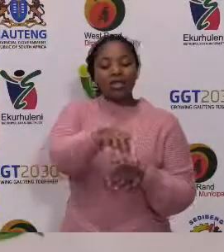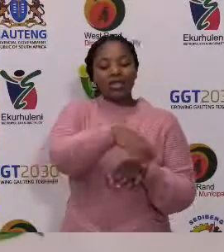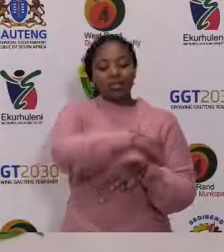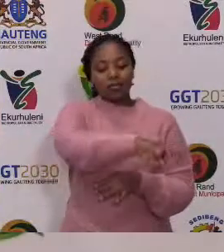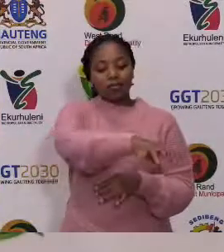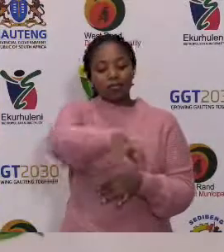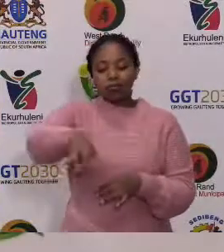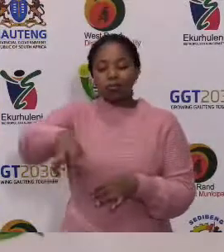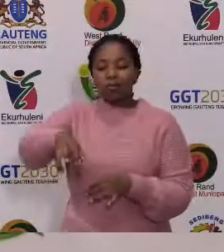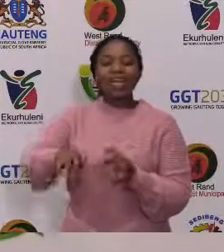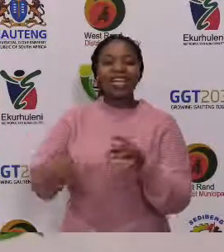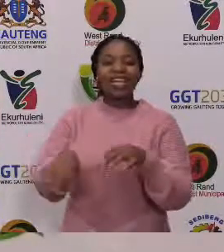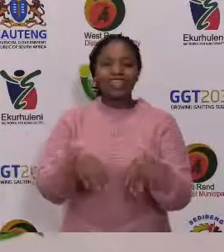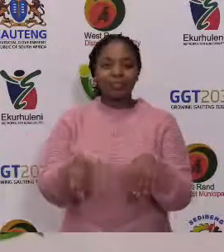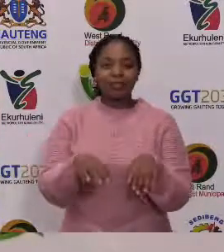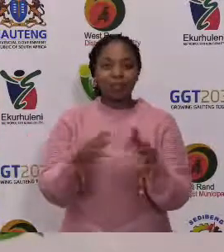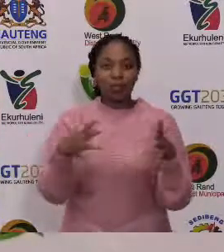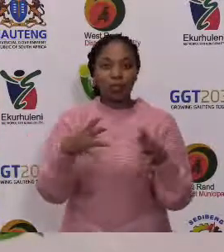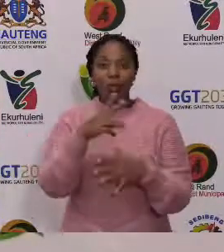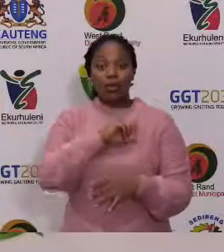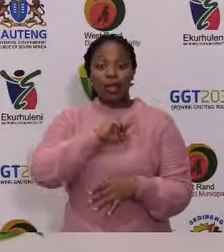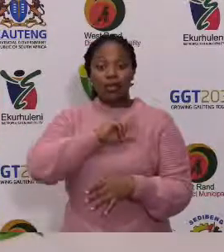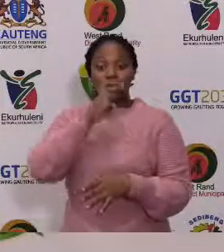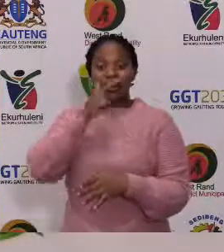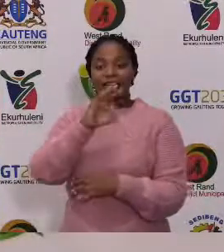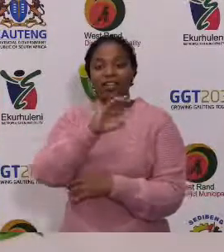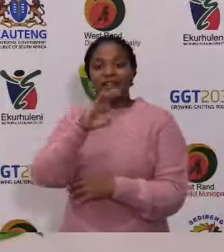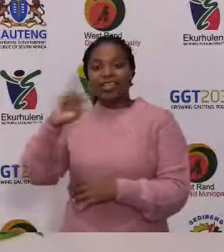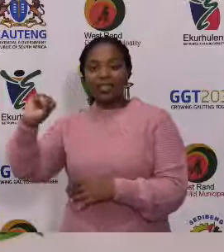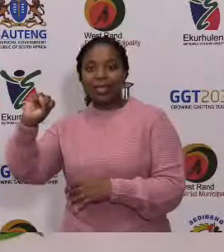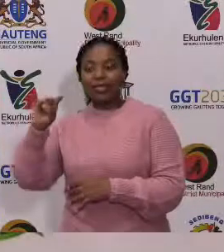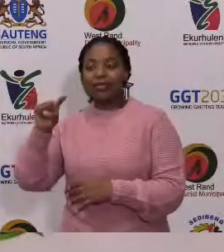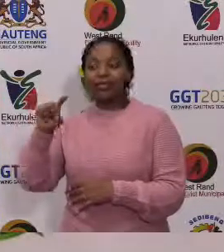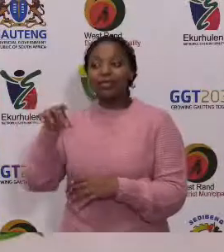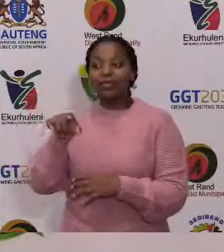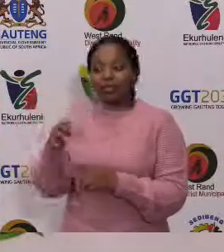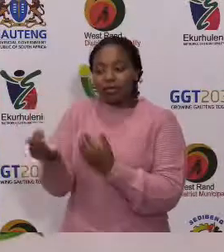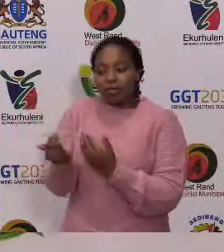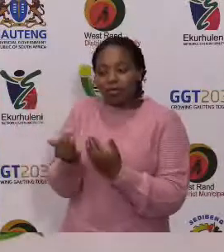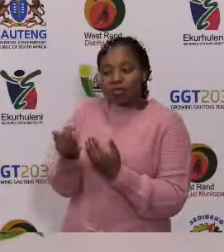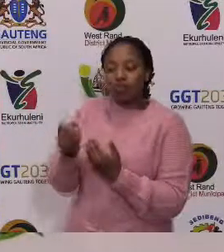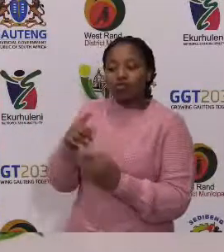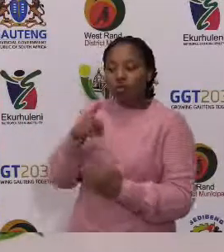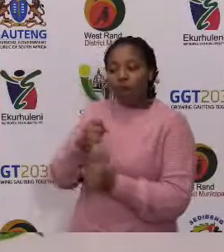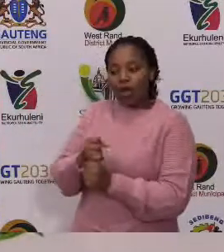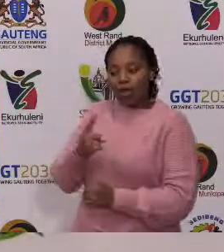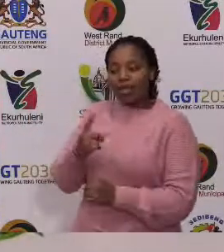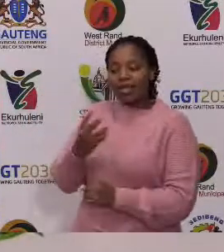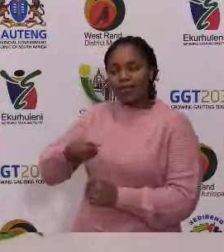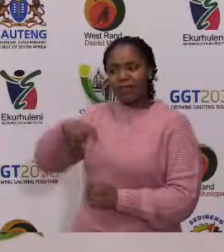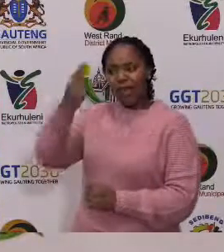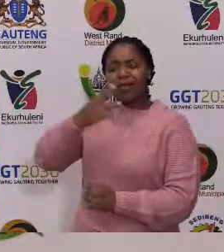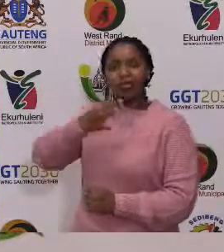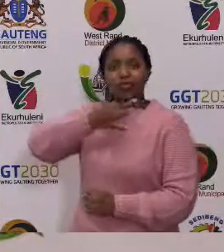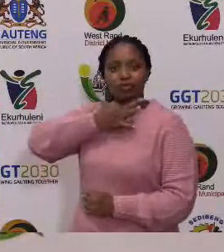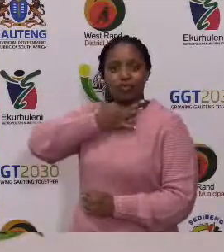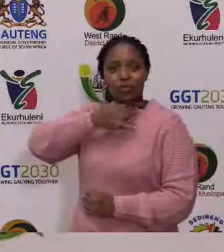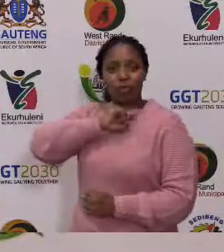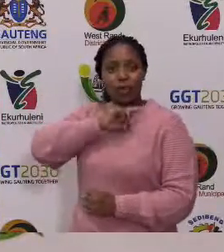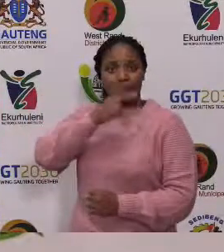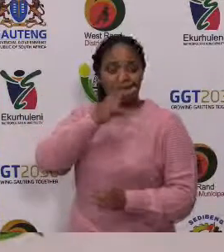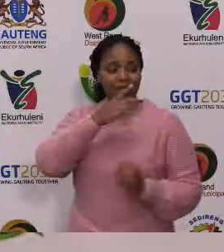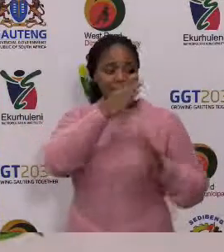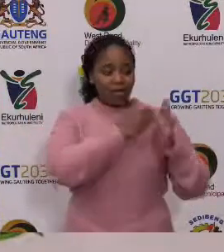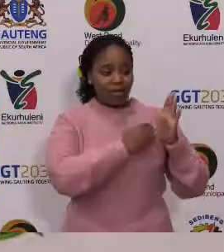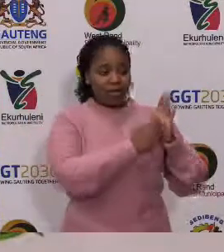Free State, which is the province in South Africa that has the highest risk of resurgence. You can see the graph there, where the curve has